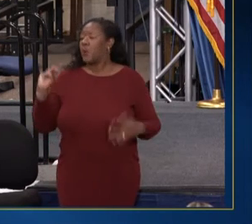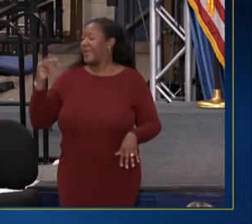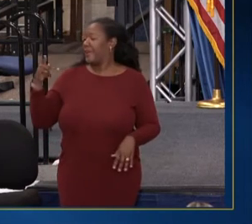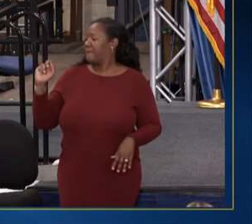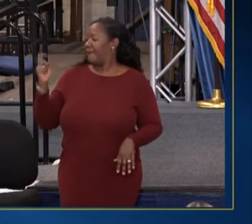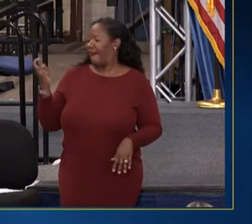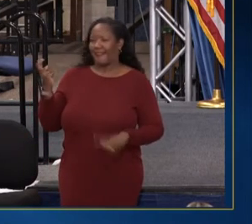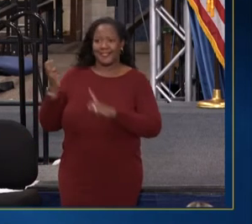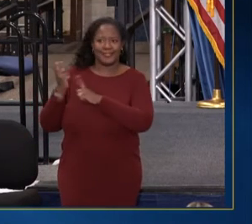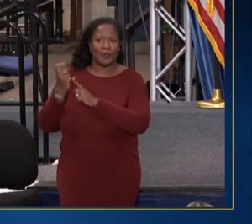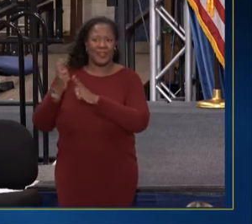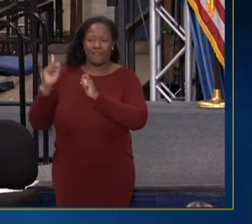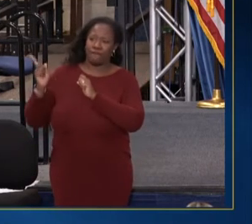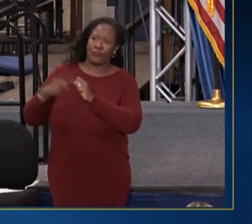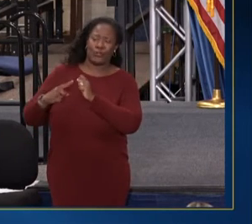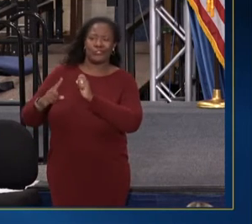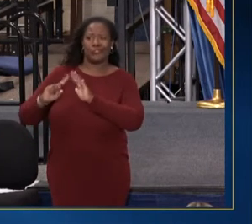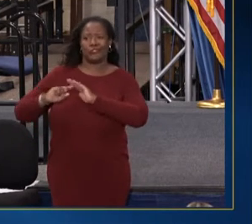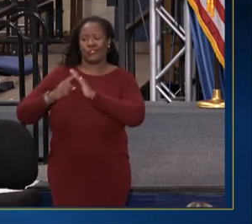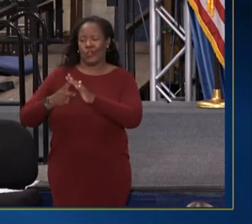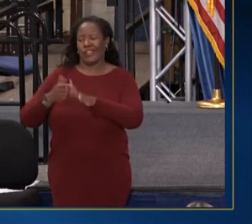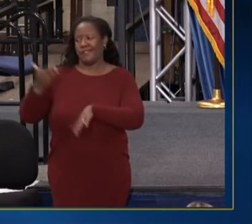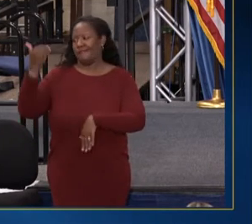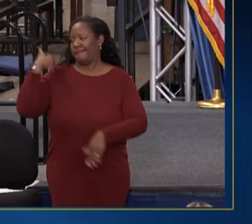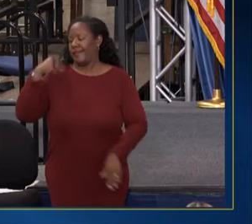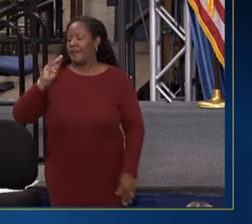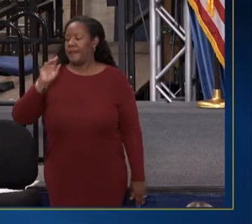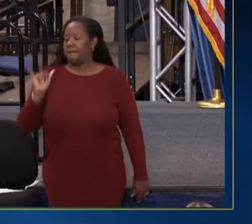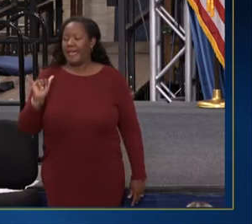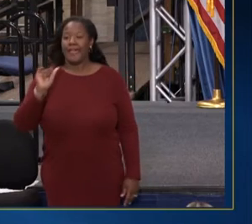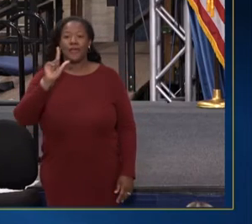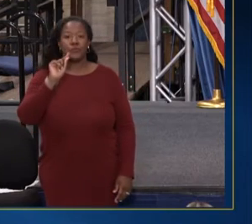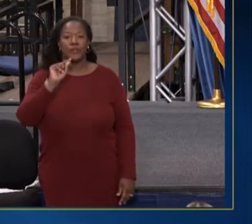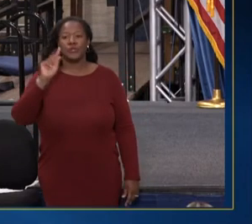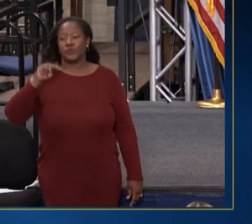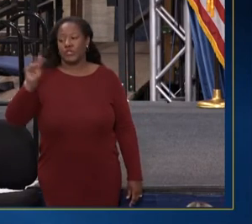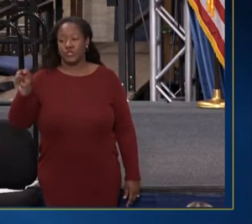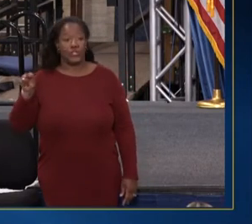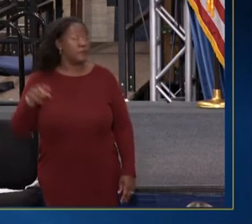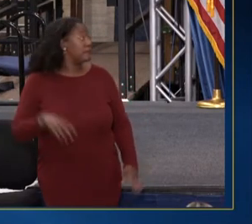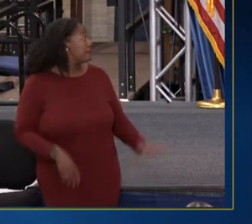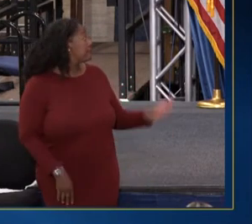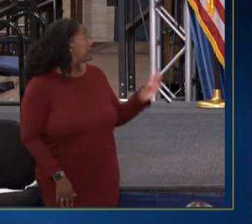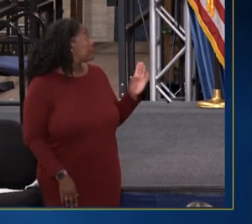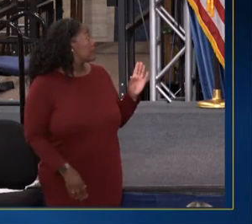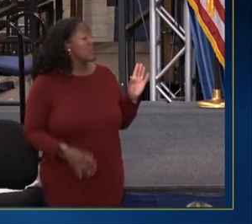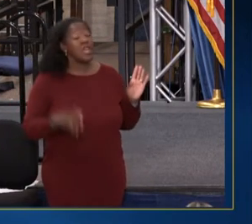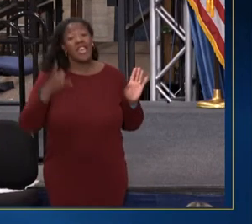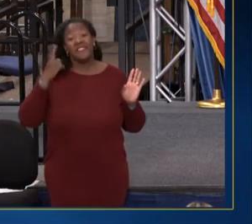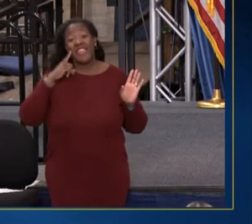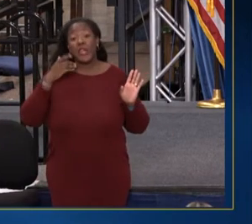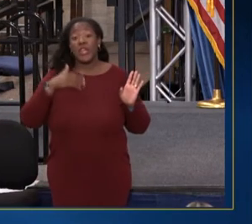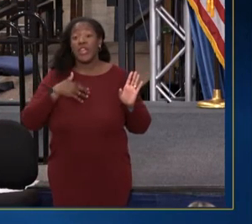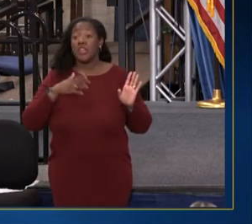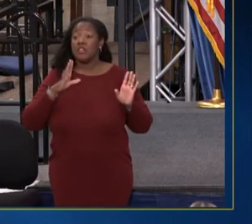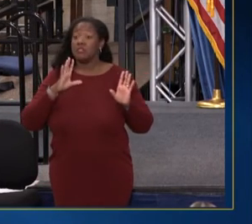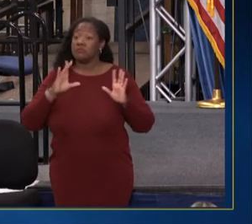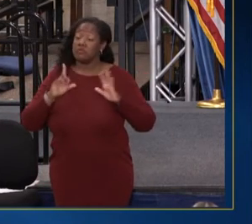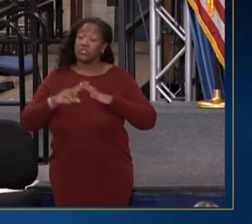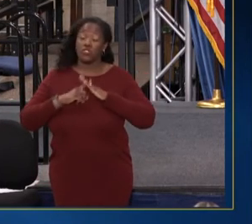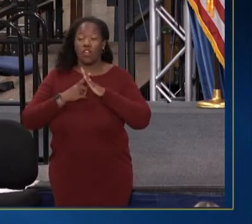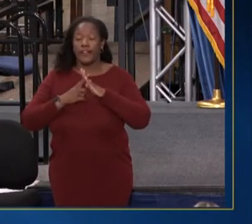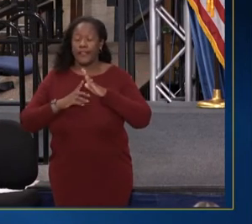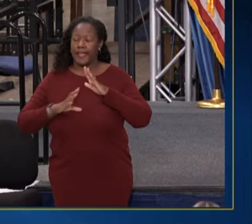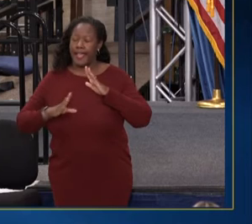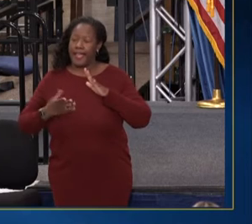the beginning of the outbreak. So looking back all the way to May 2022, you can see that there was a peak around the summer of 2022 with